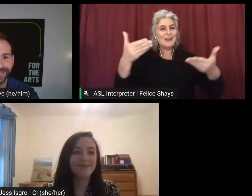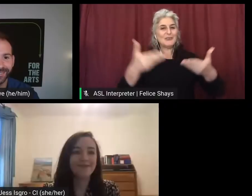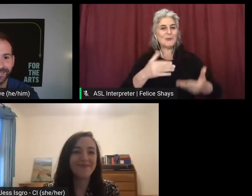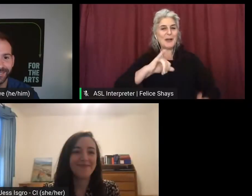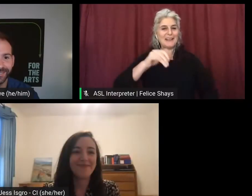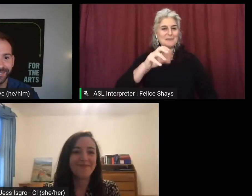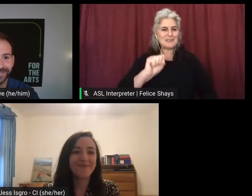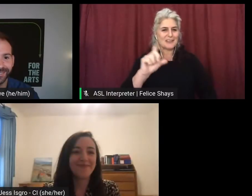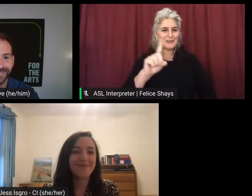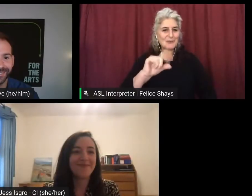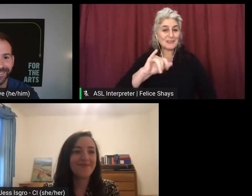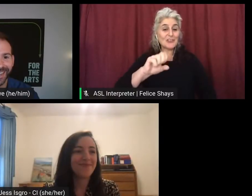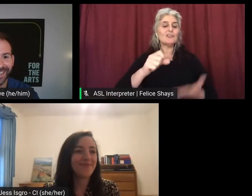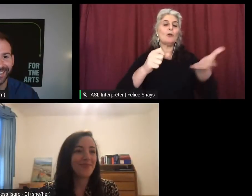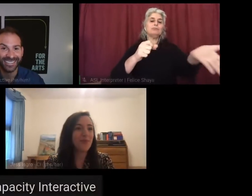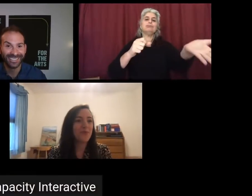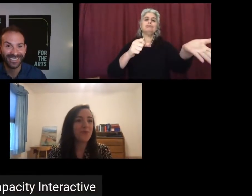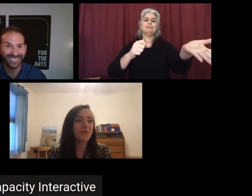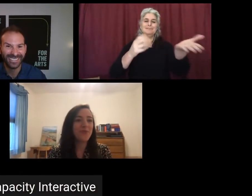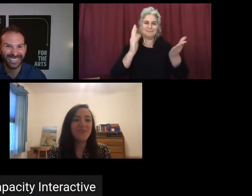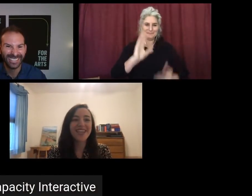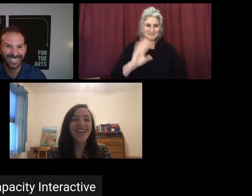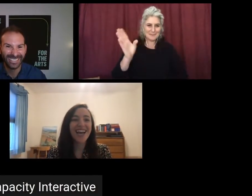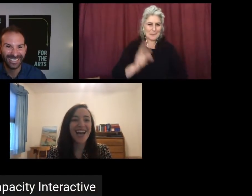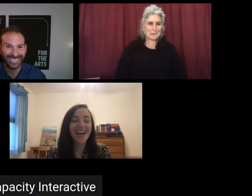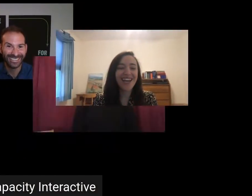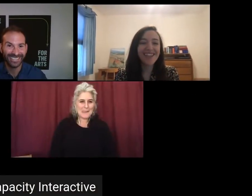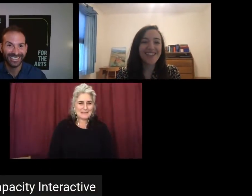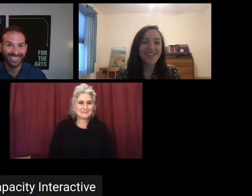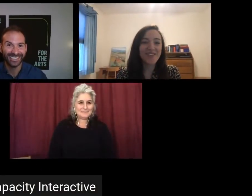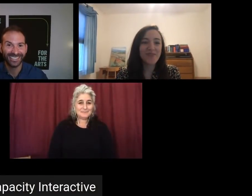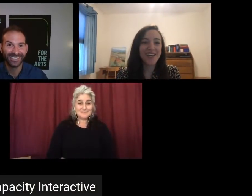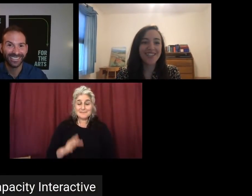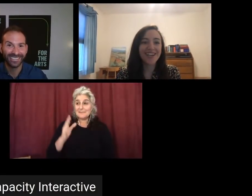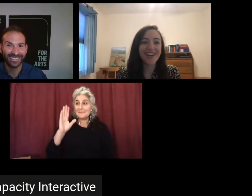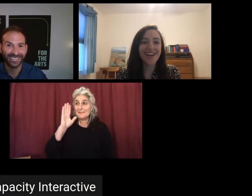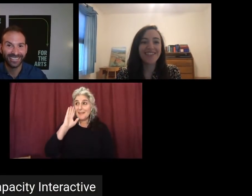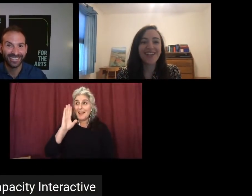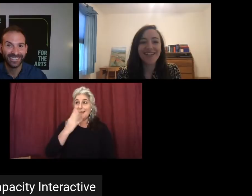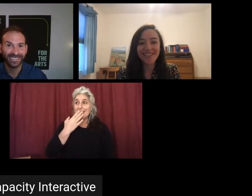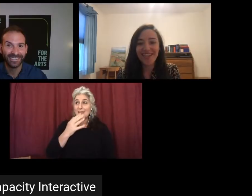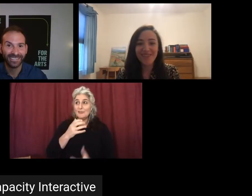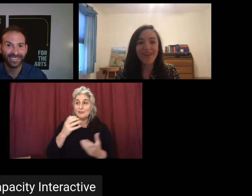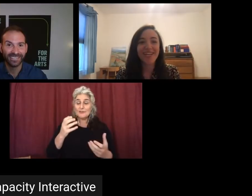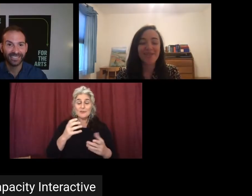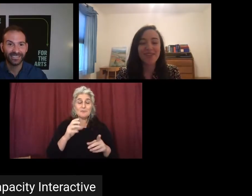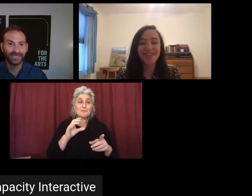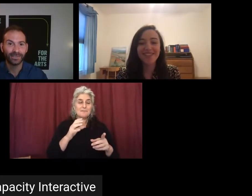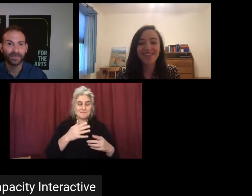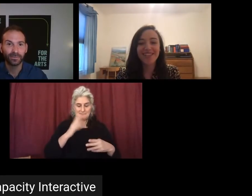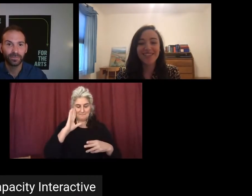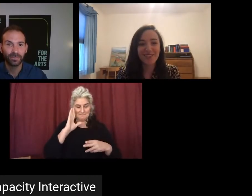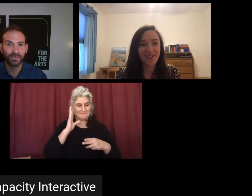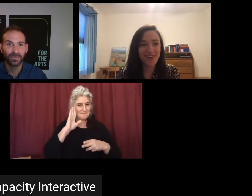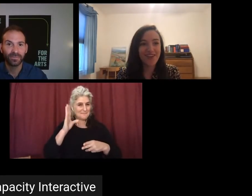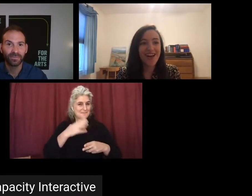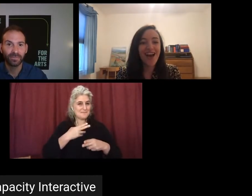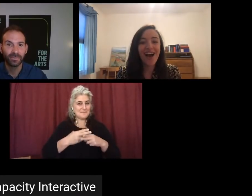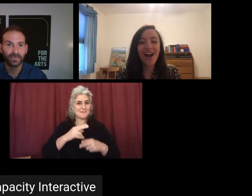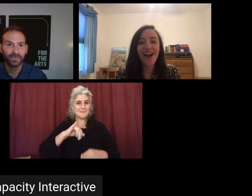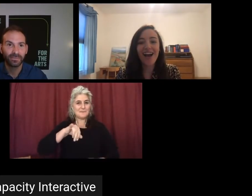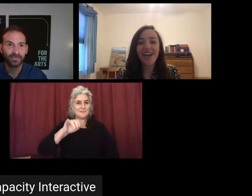you? Hi there. Hi, thank you so much. As Eric said, my name is Jess